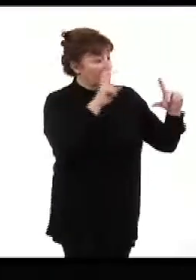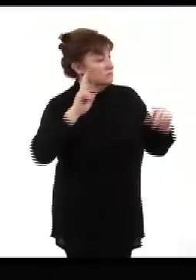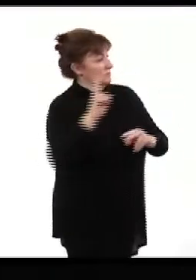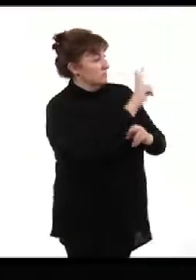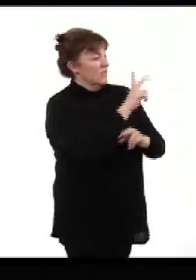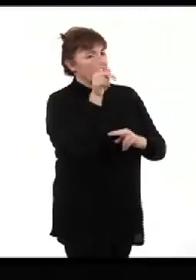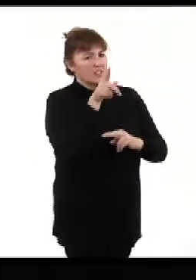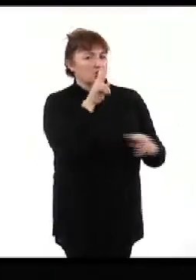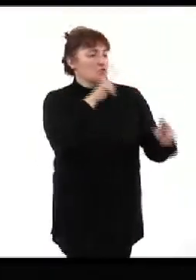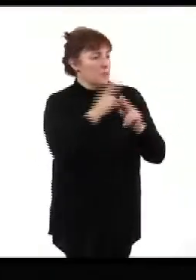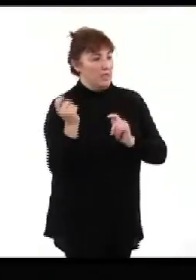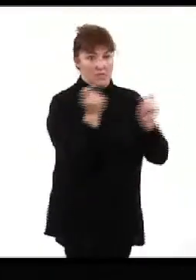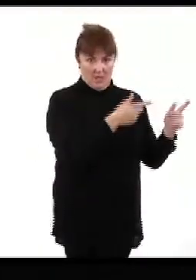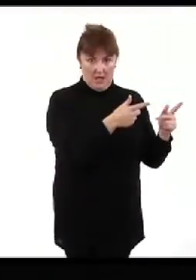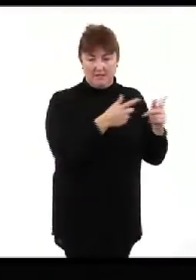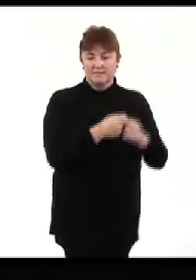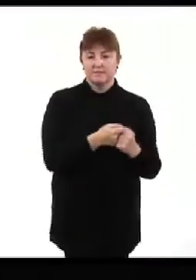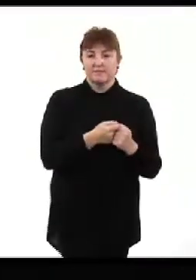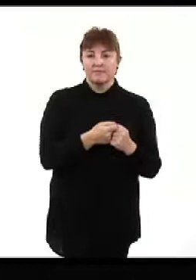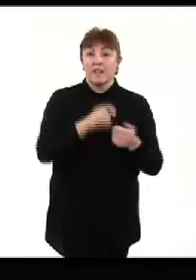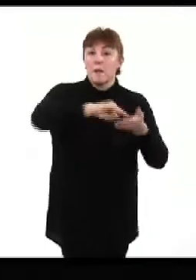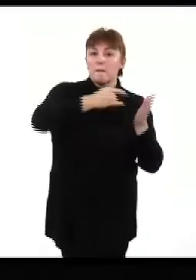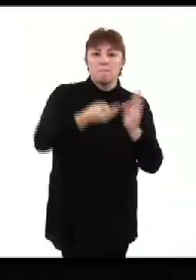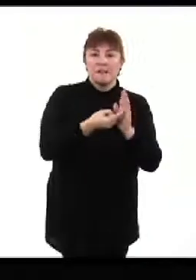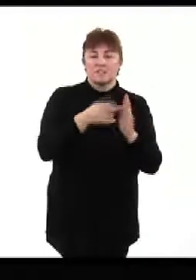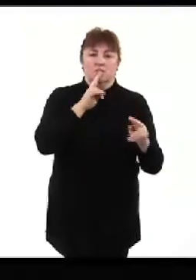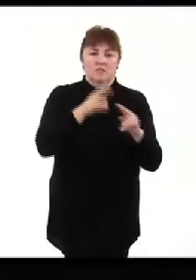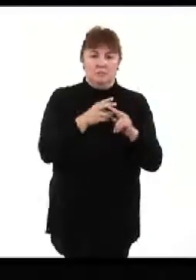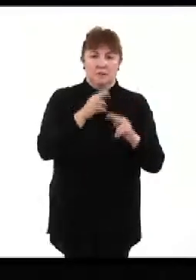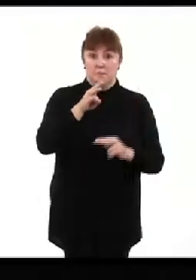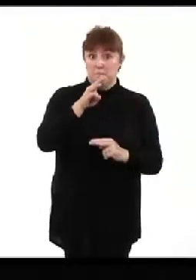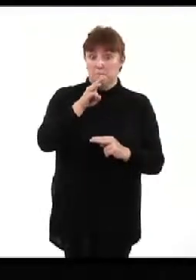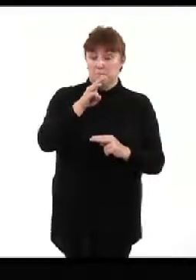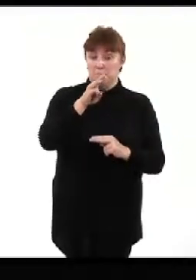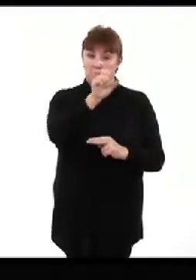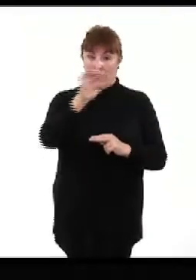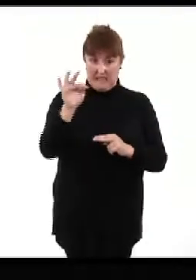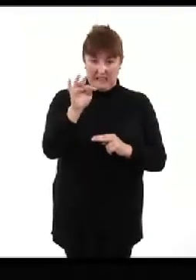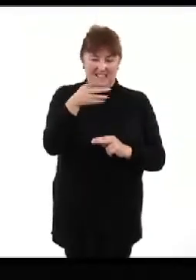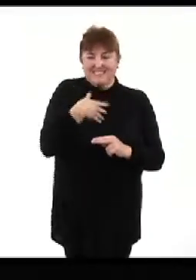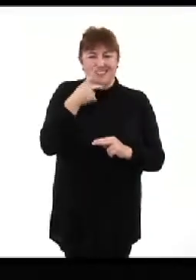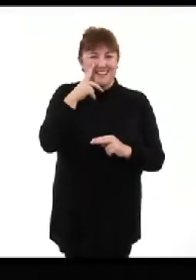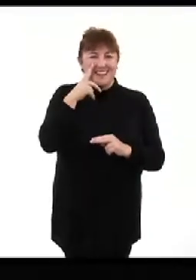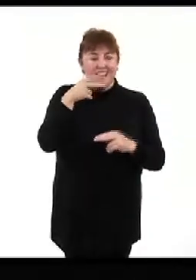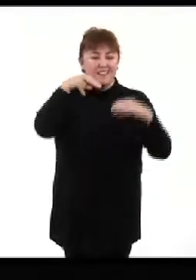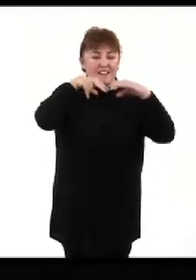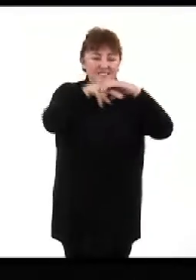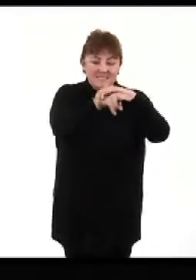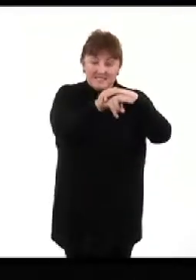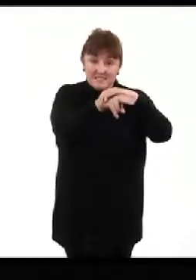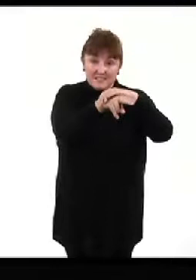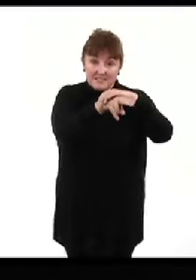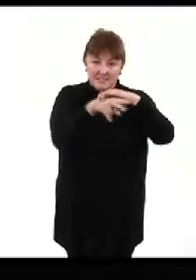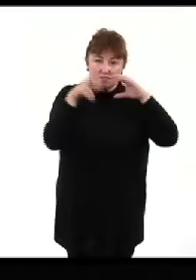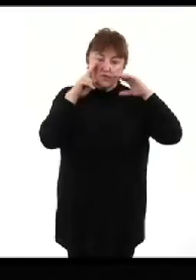basically measures blood flow in the brain. So when neurons are active, they need energy, and so you get blood flow towards